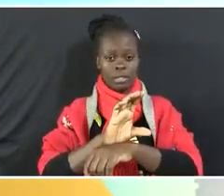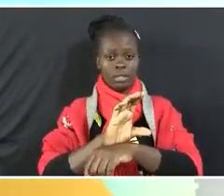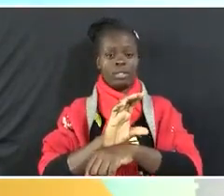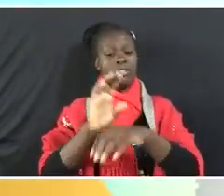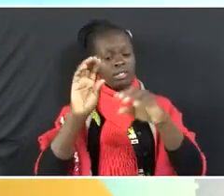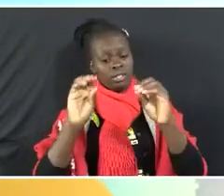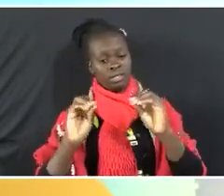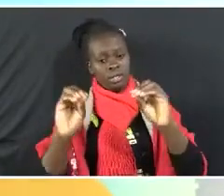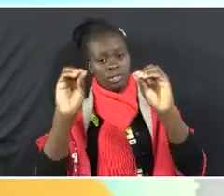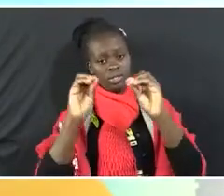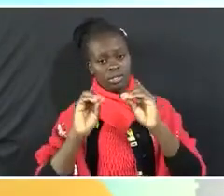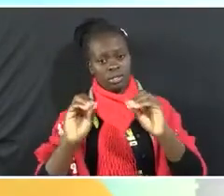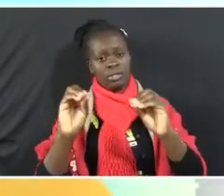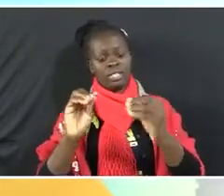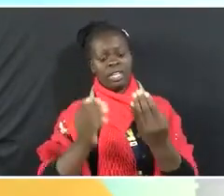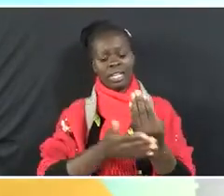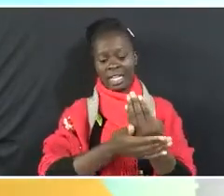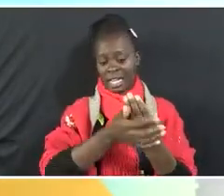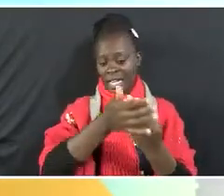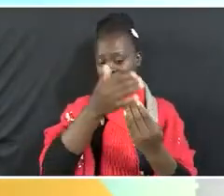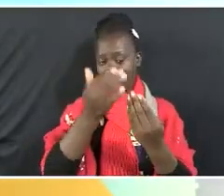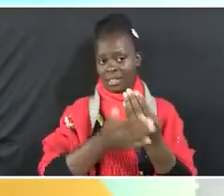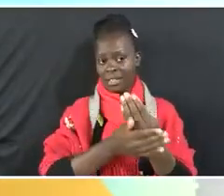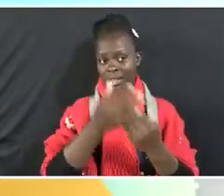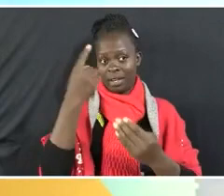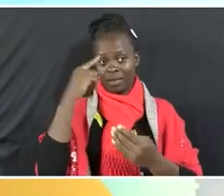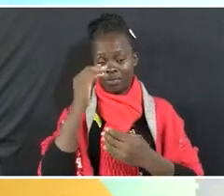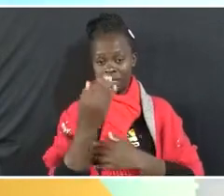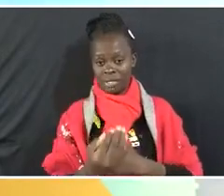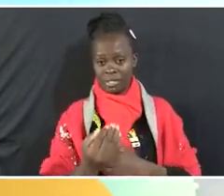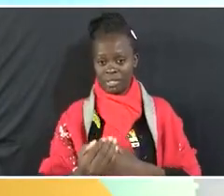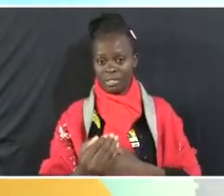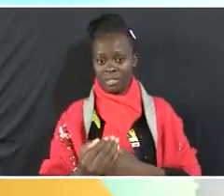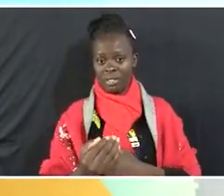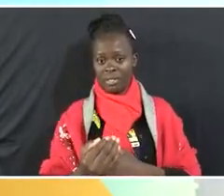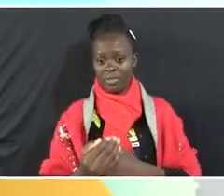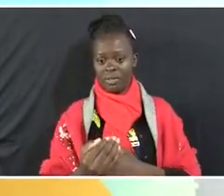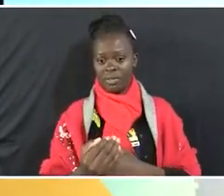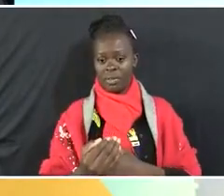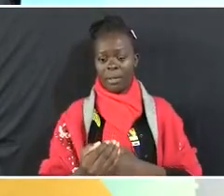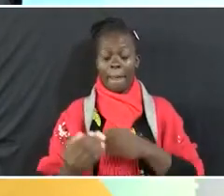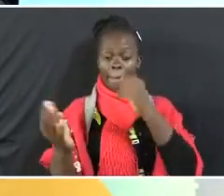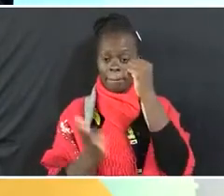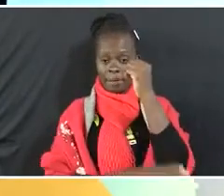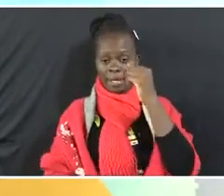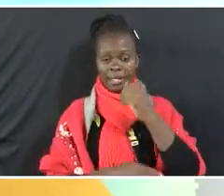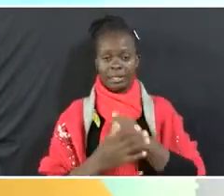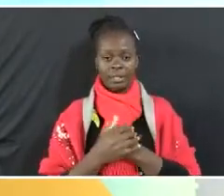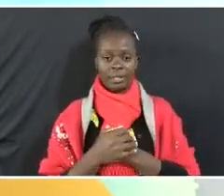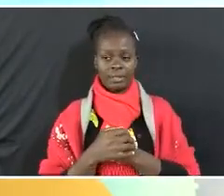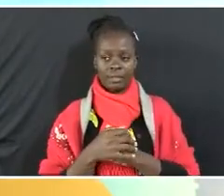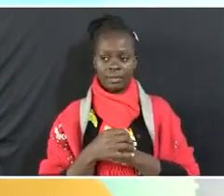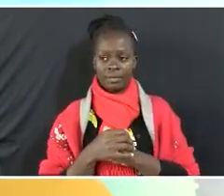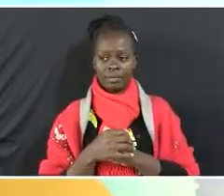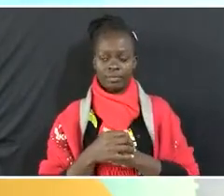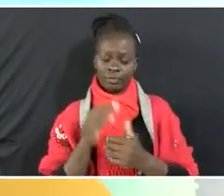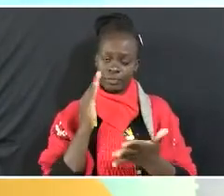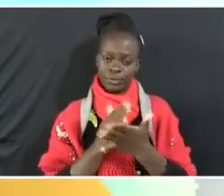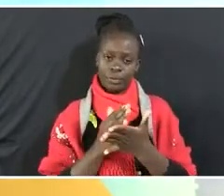deal gently with the young people are the ones killing the young people? It's sad. In